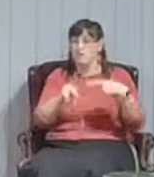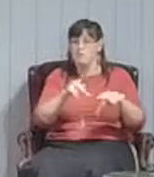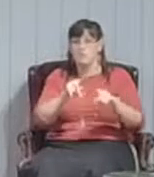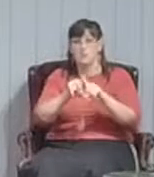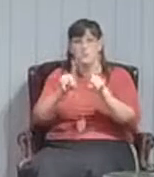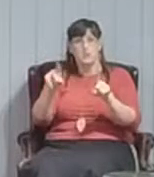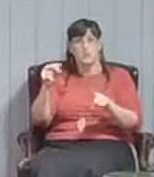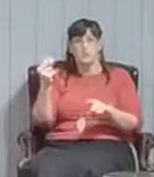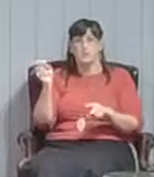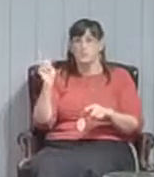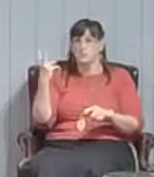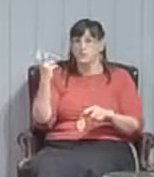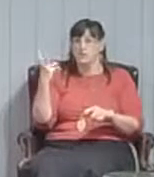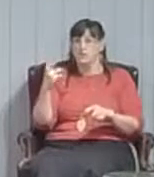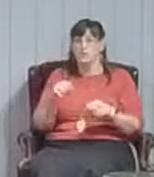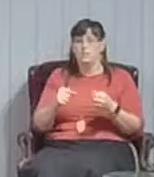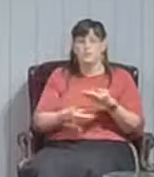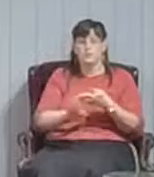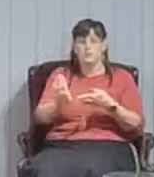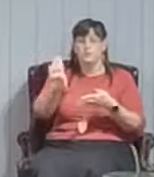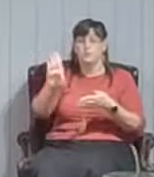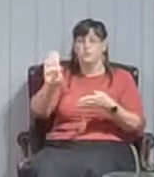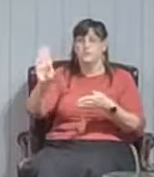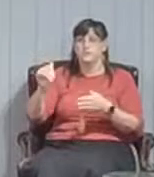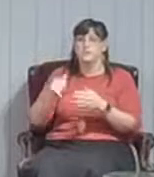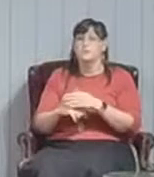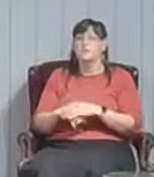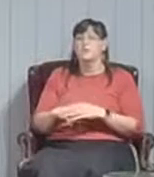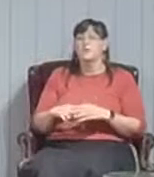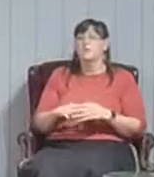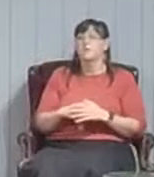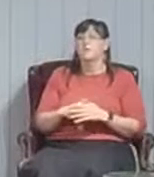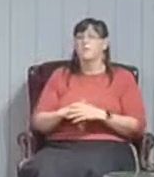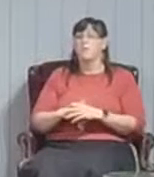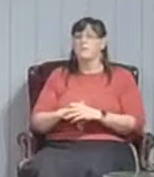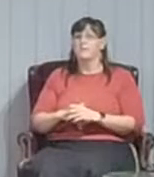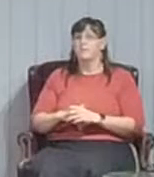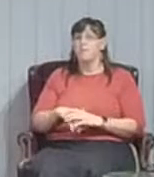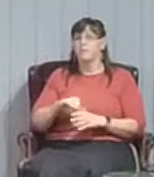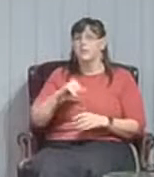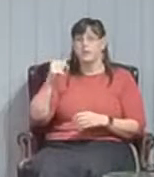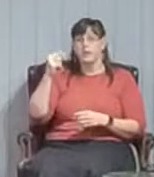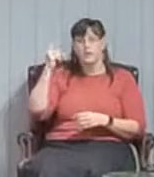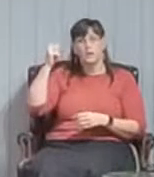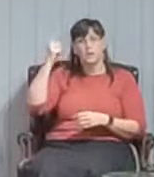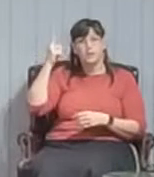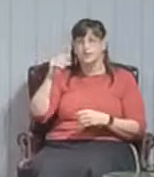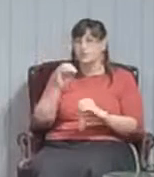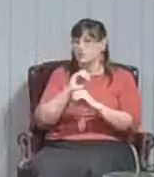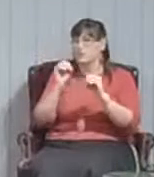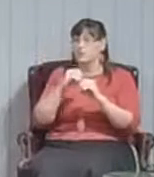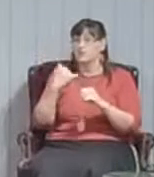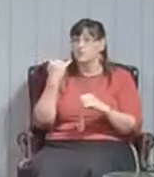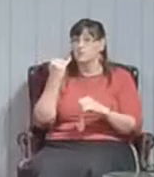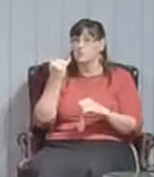Everybody left him, and the assumption is, and I don't think there's anything wrong with the assumption, is